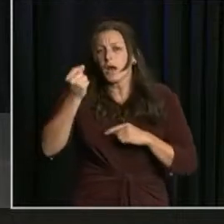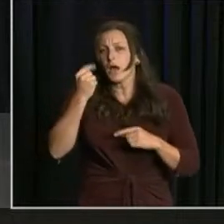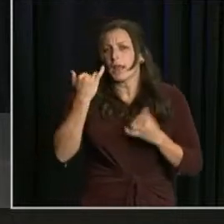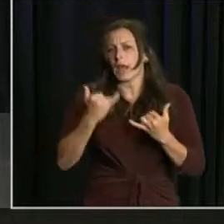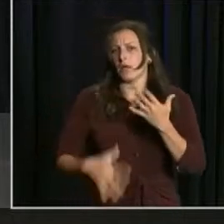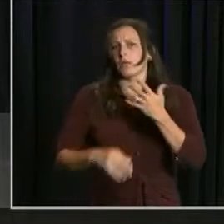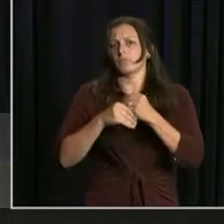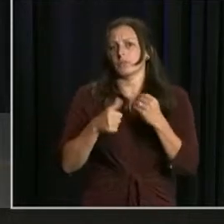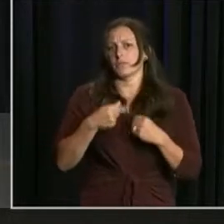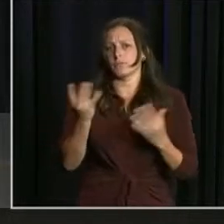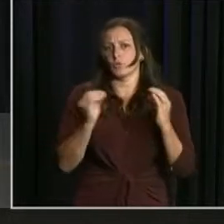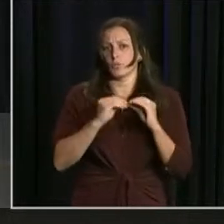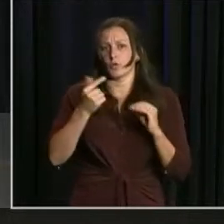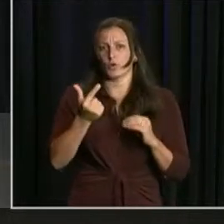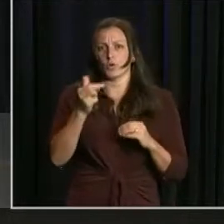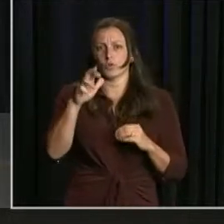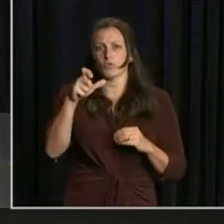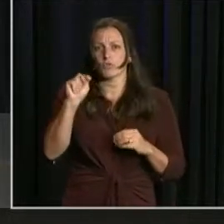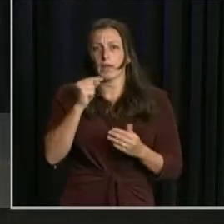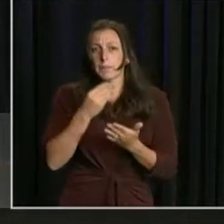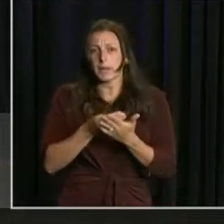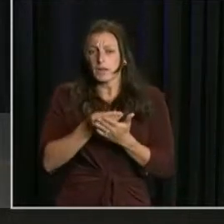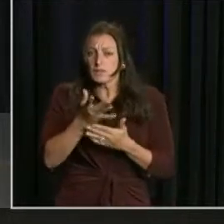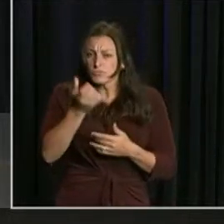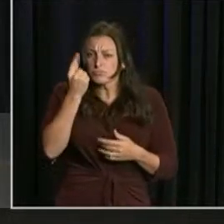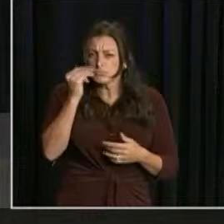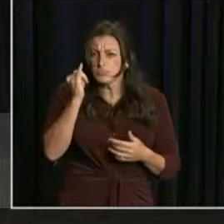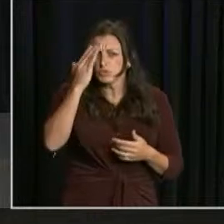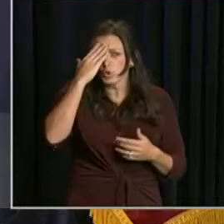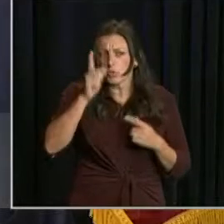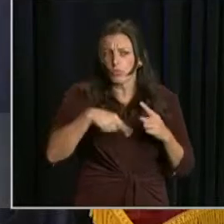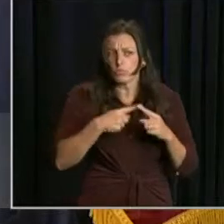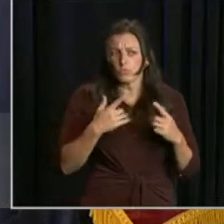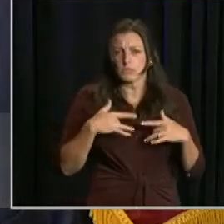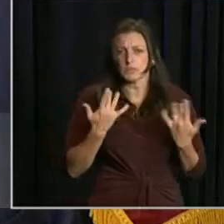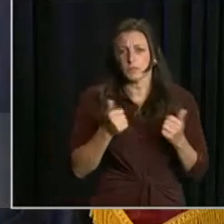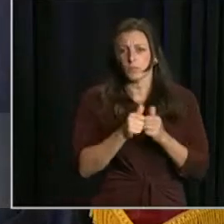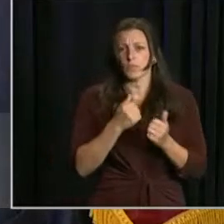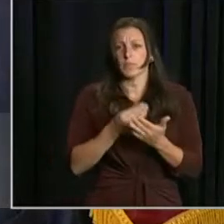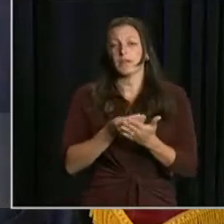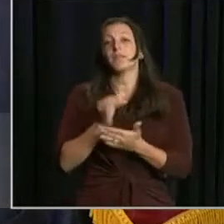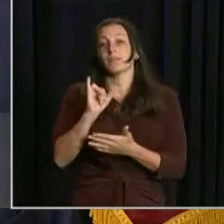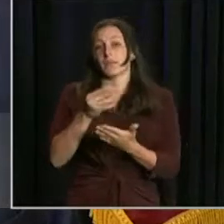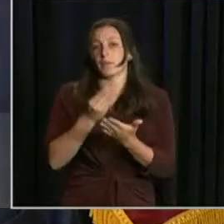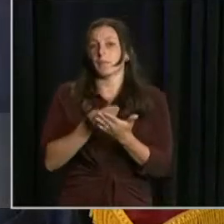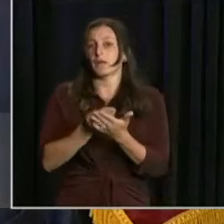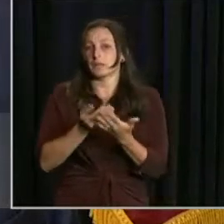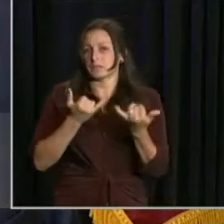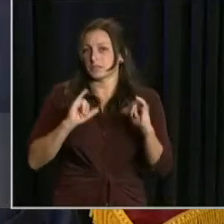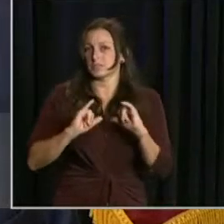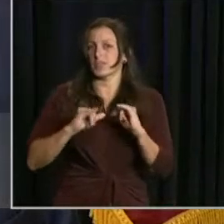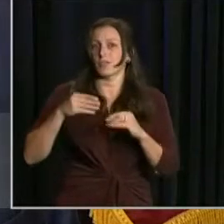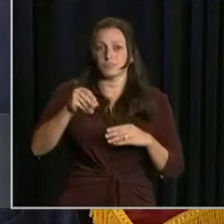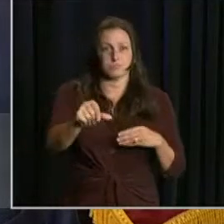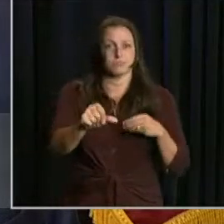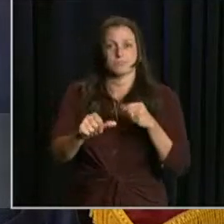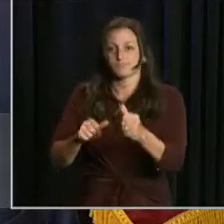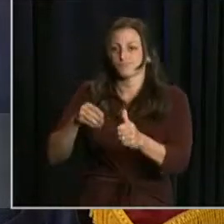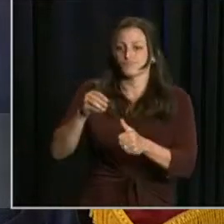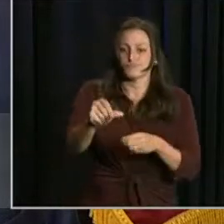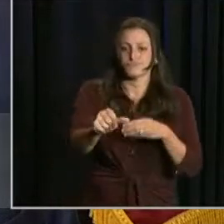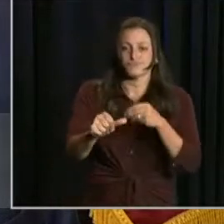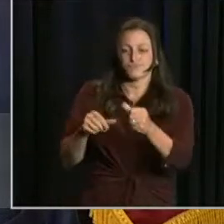been applied for. Do you have the status of those? No, we have kept that fund operating through the life of this